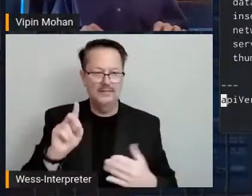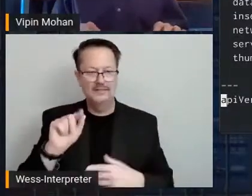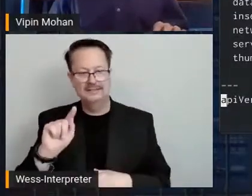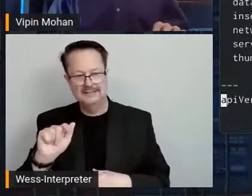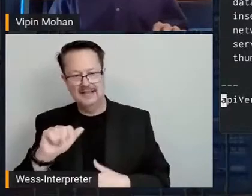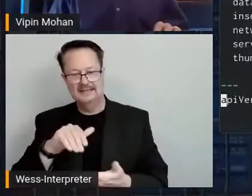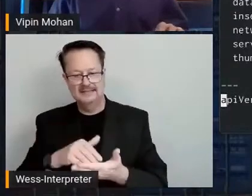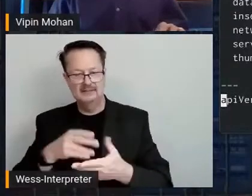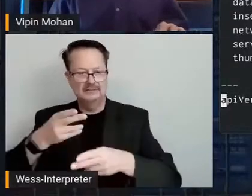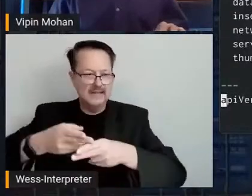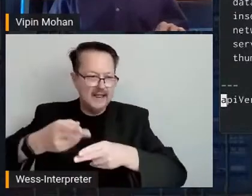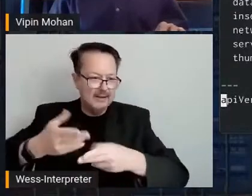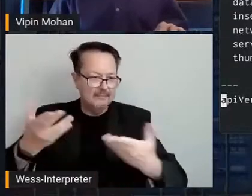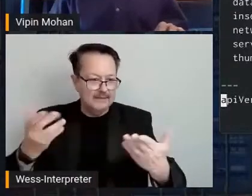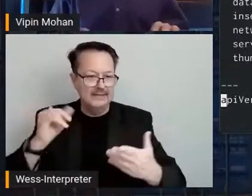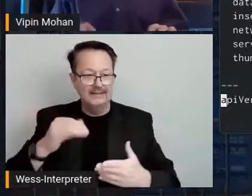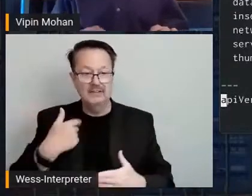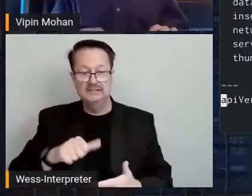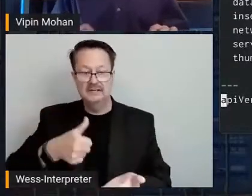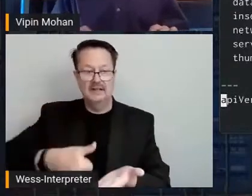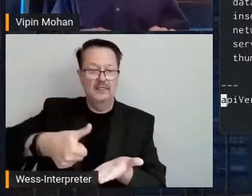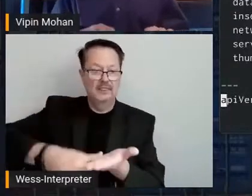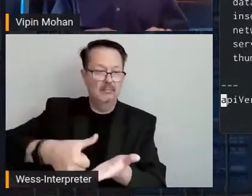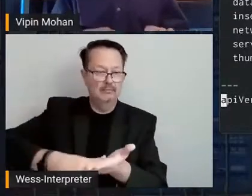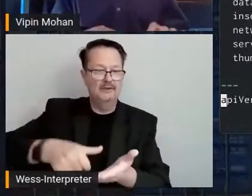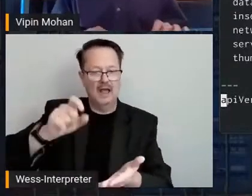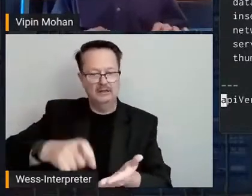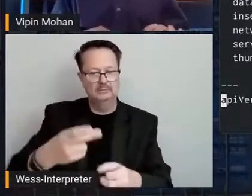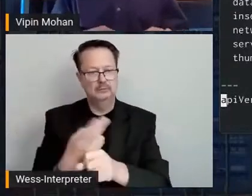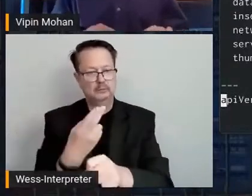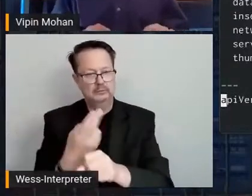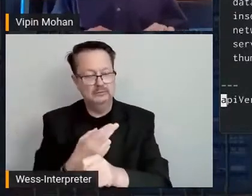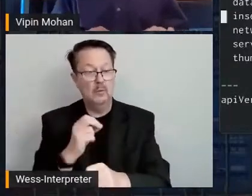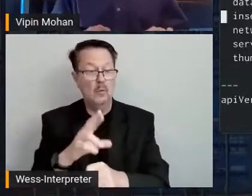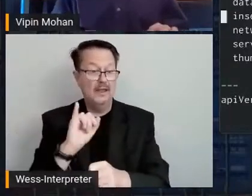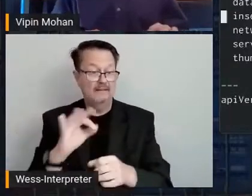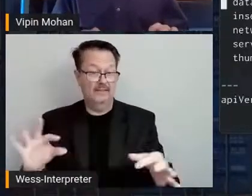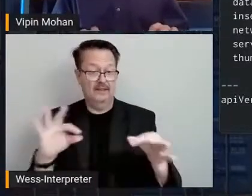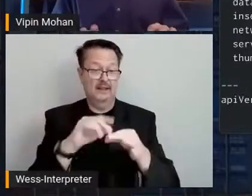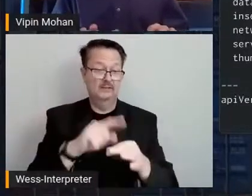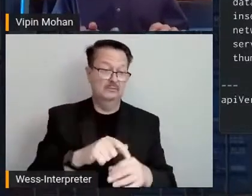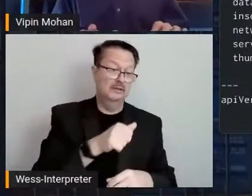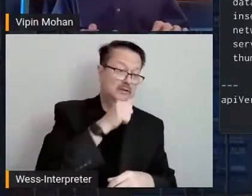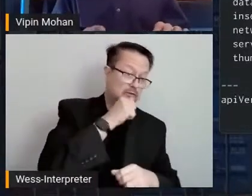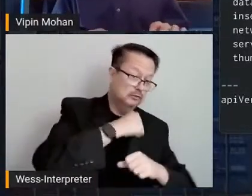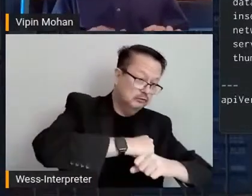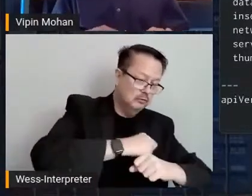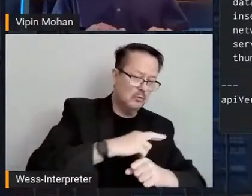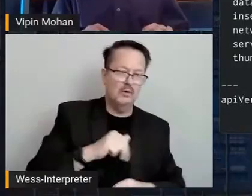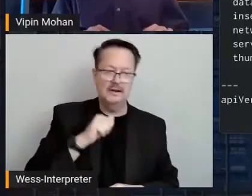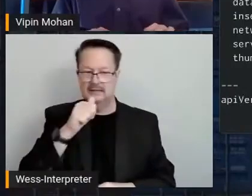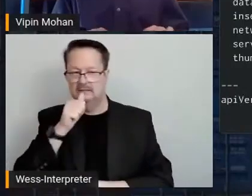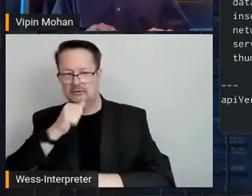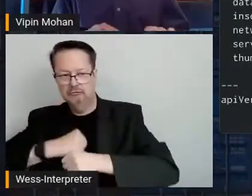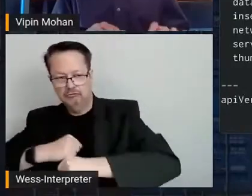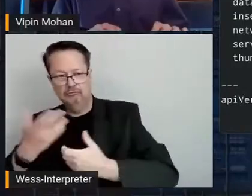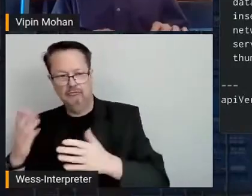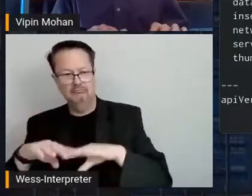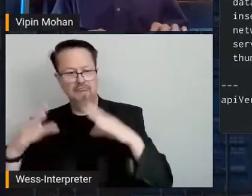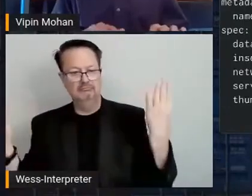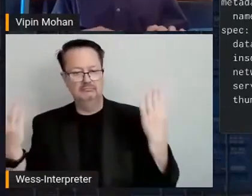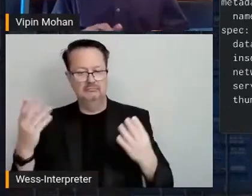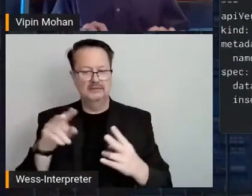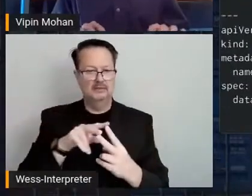name, if there's any thumbprint that I should be using, or if the connection should be an insecure or a secure one over there.